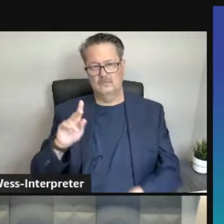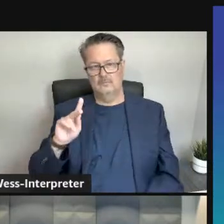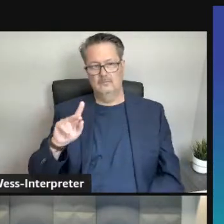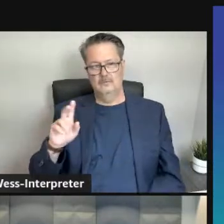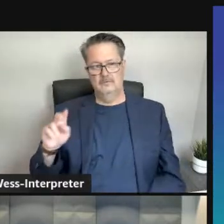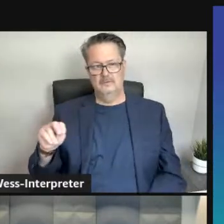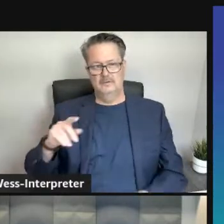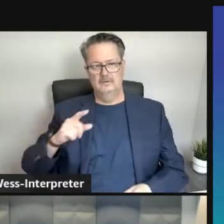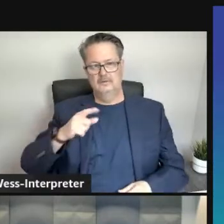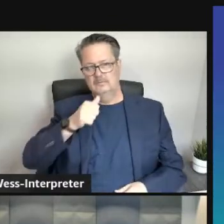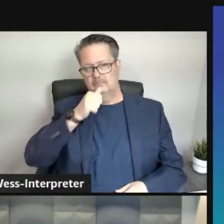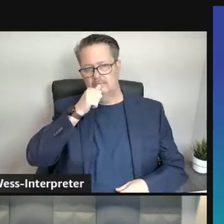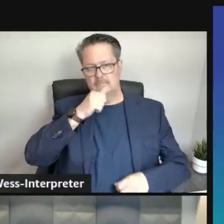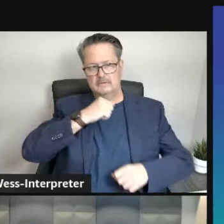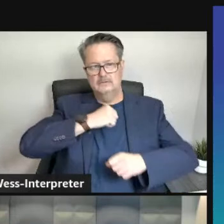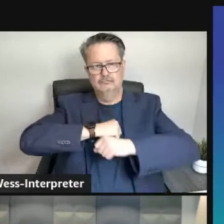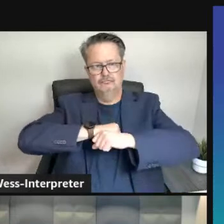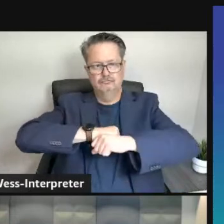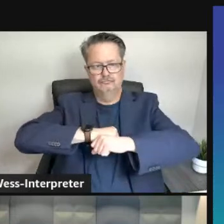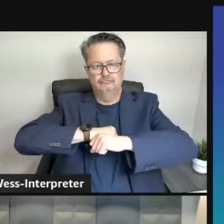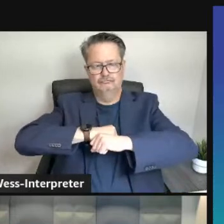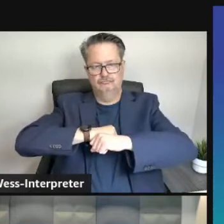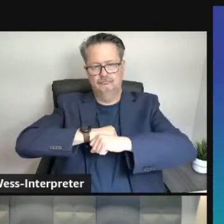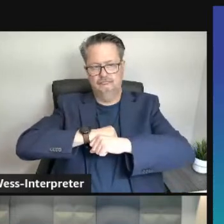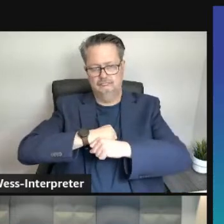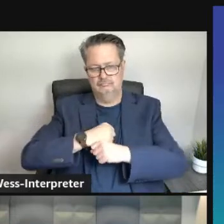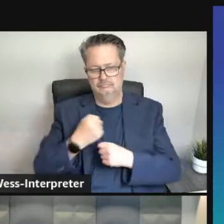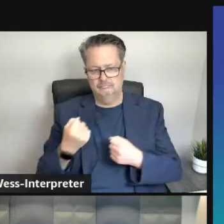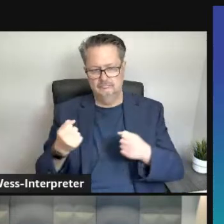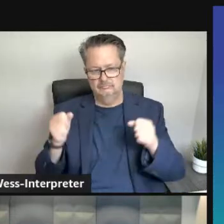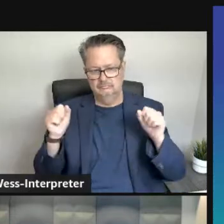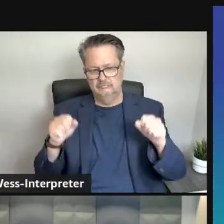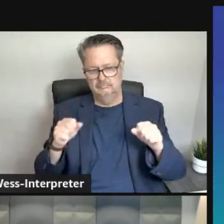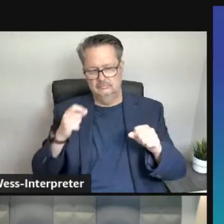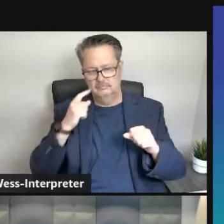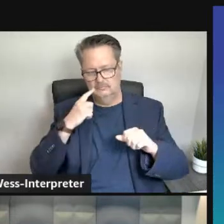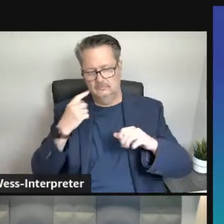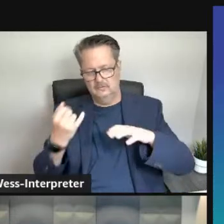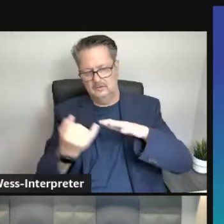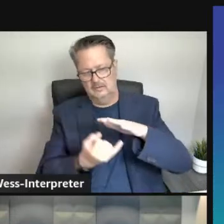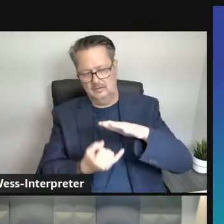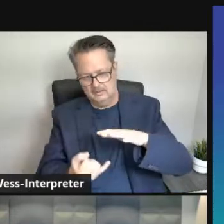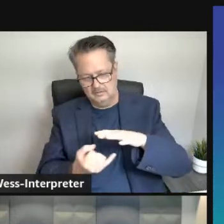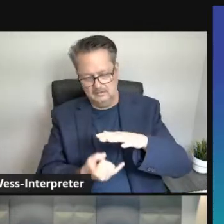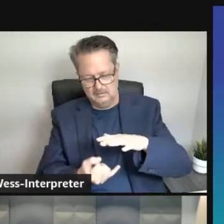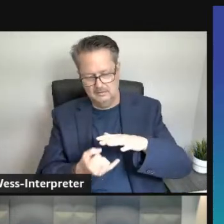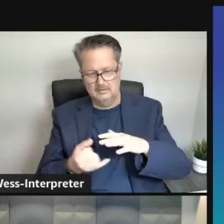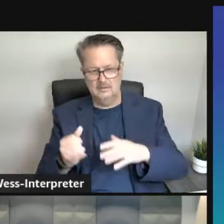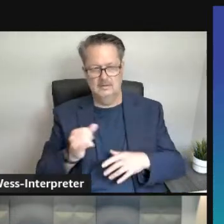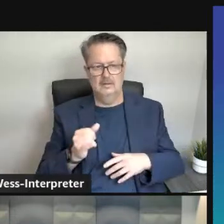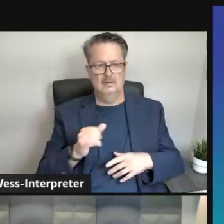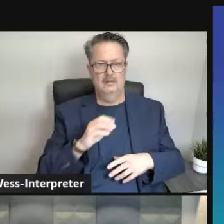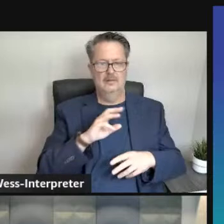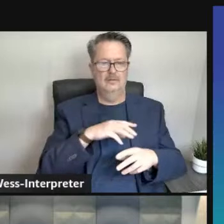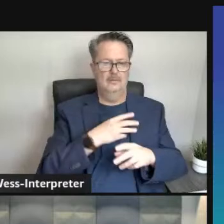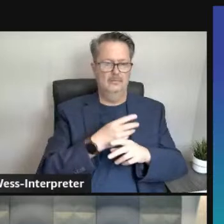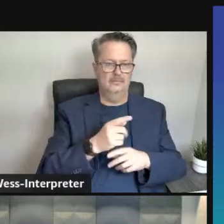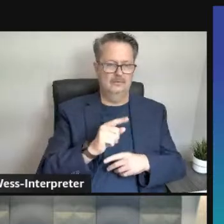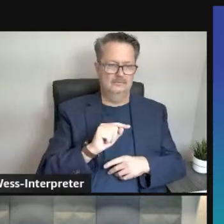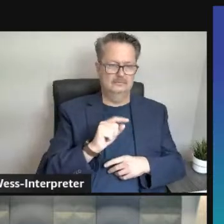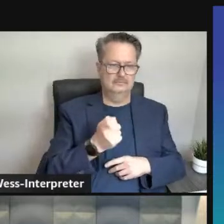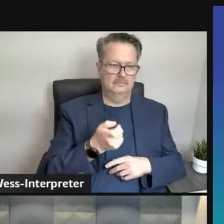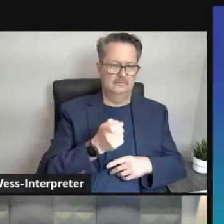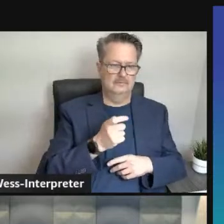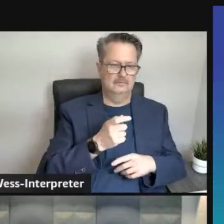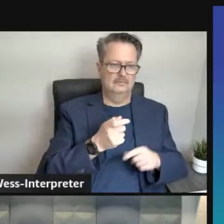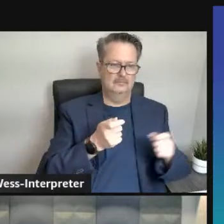model to ensure data workloads, in isolation with features like role-based access control and network